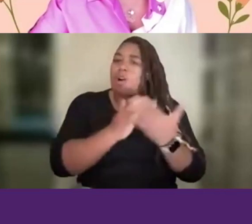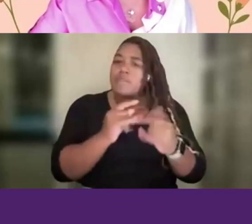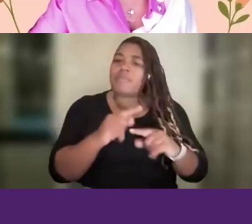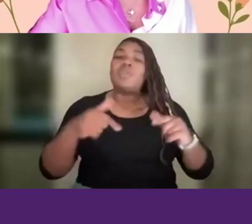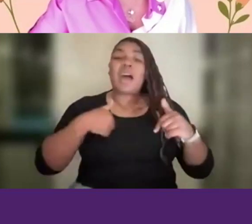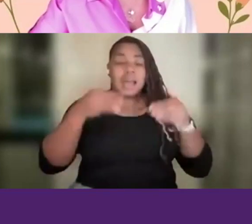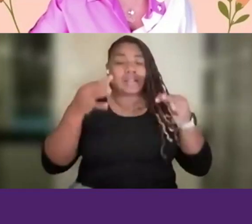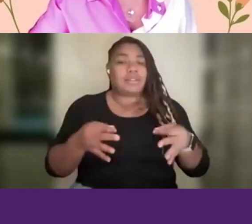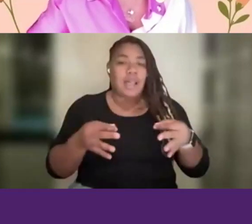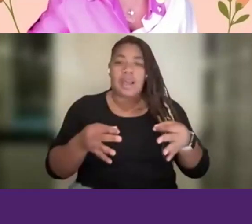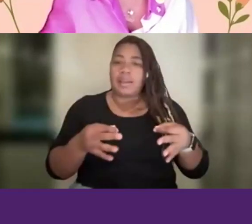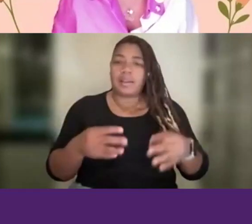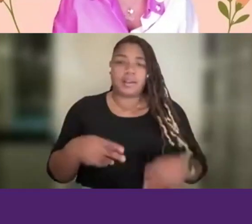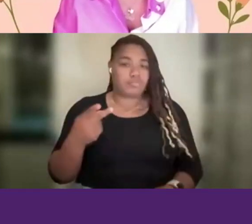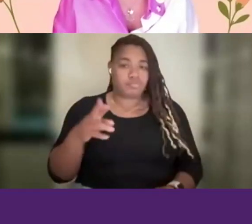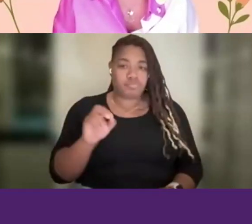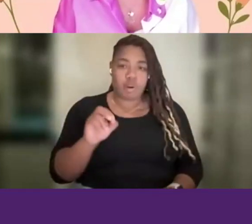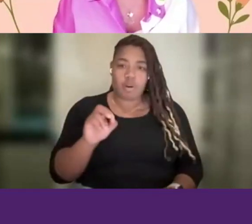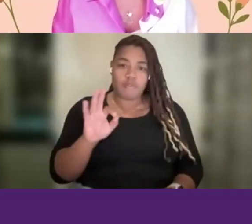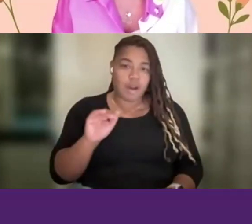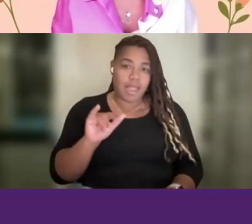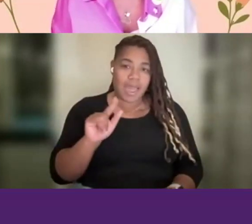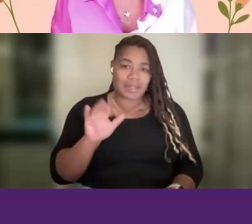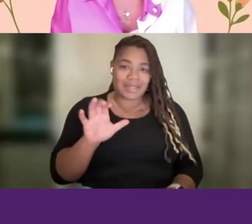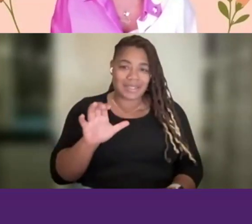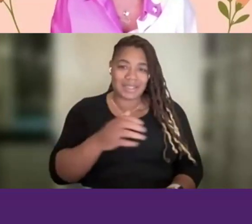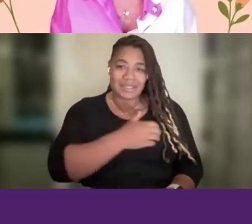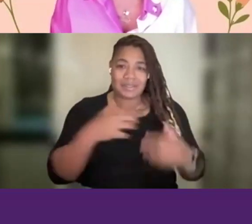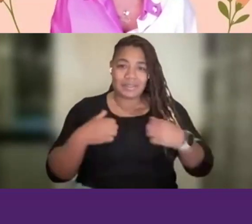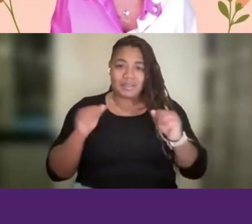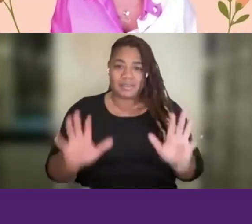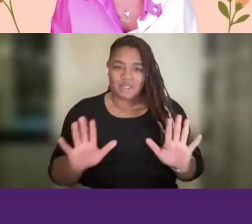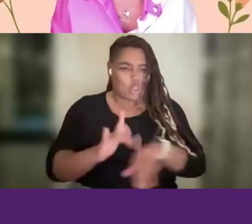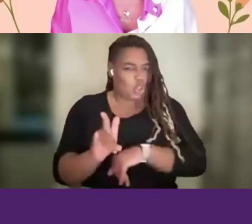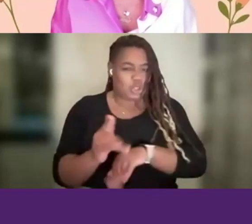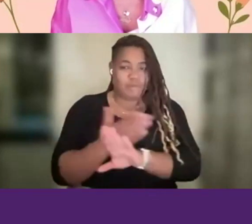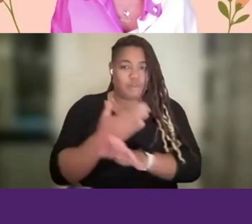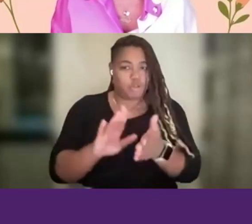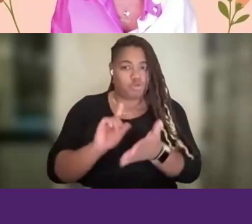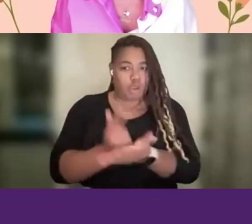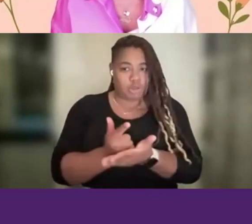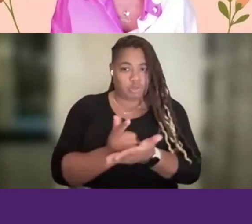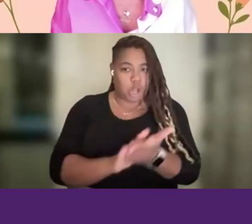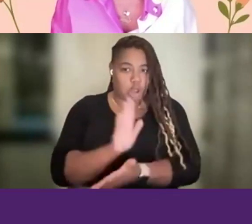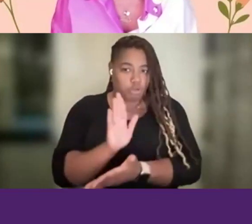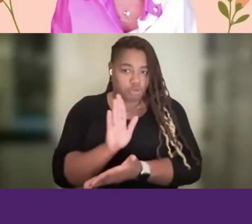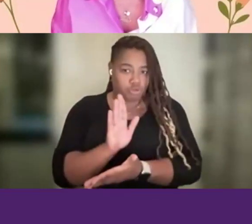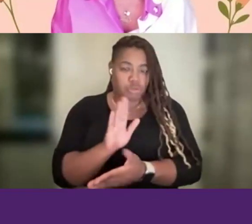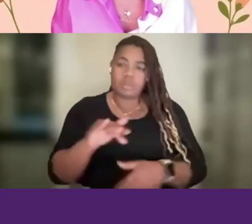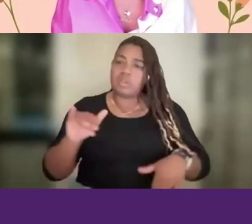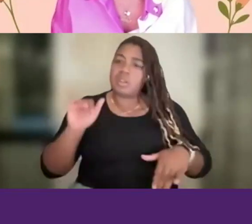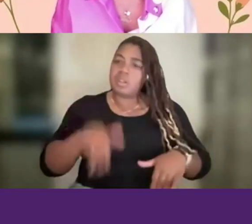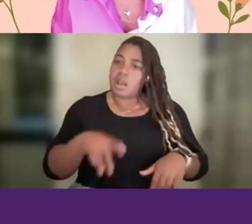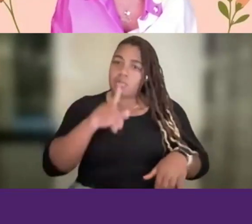prophylactic mastectomy very, very early. I did it before I graduated college, and that was really something that was based